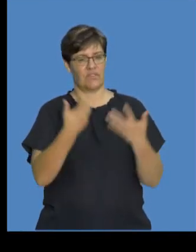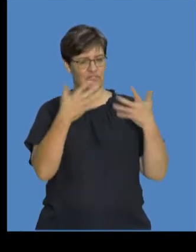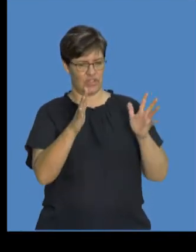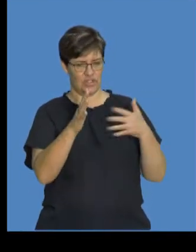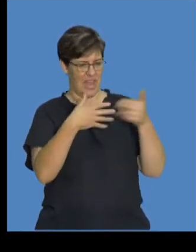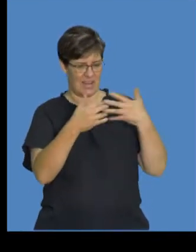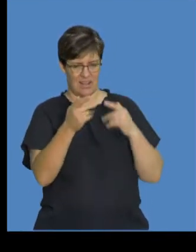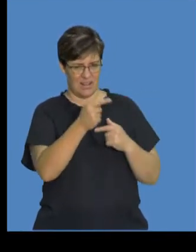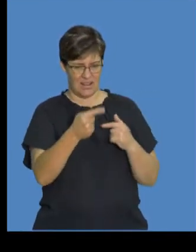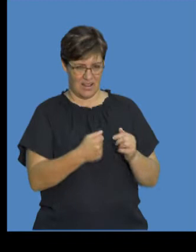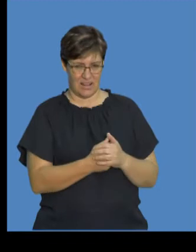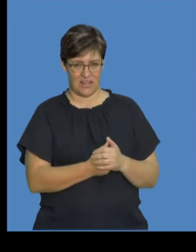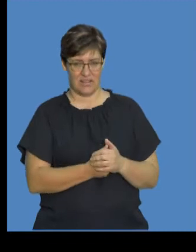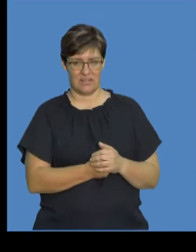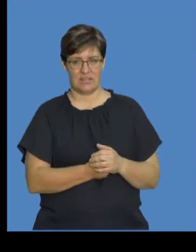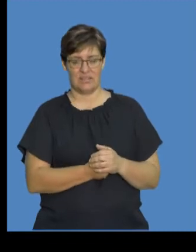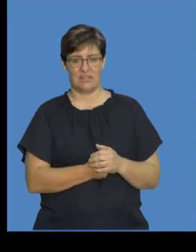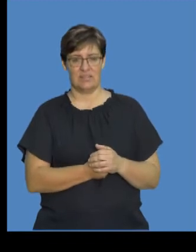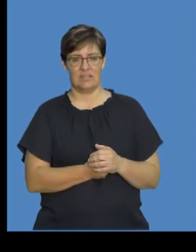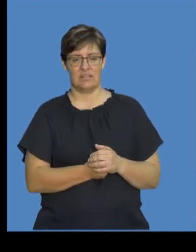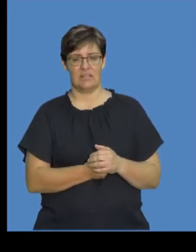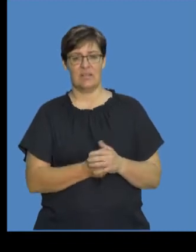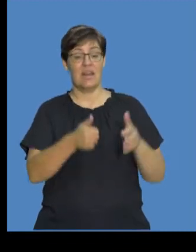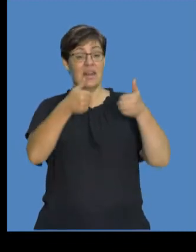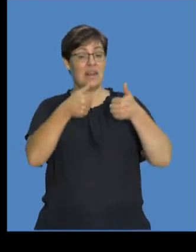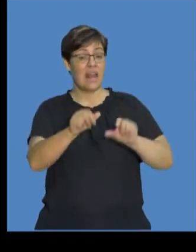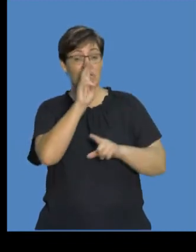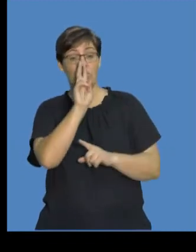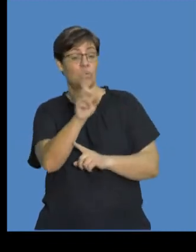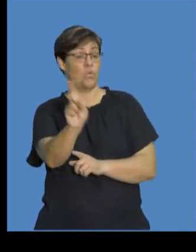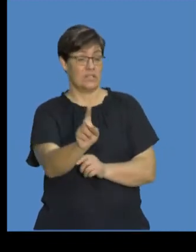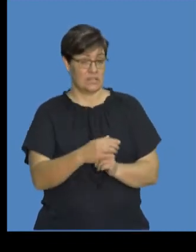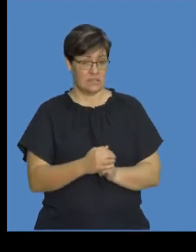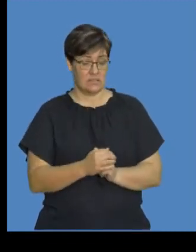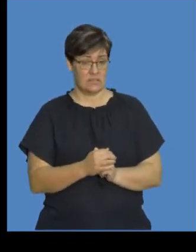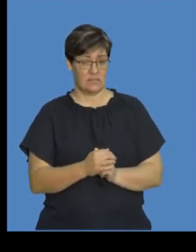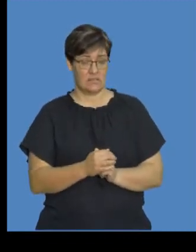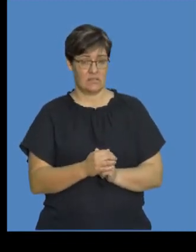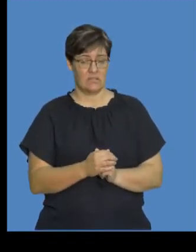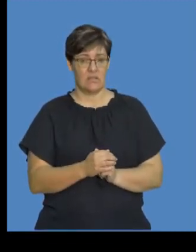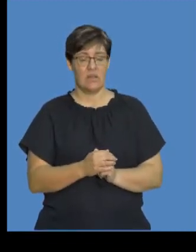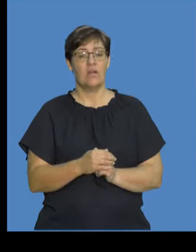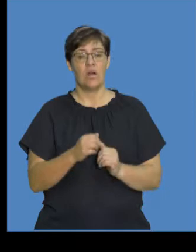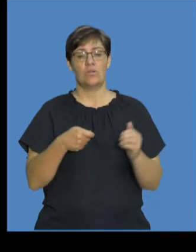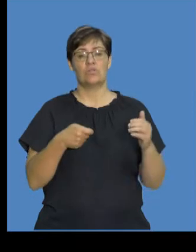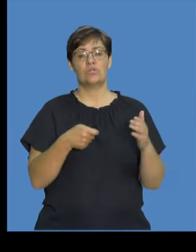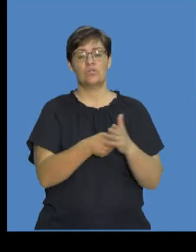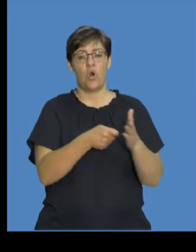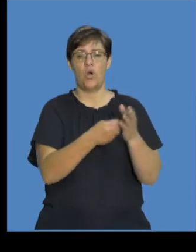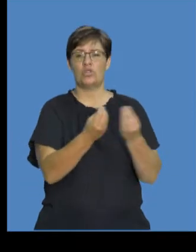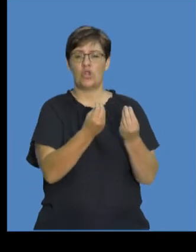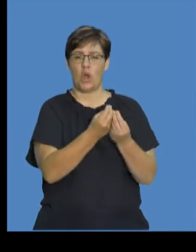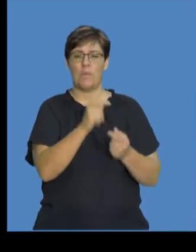we've dealt with all of these. Remember, these that had to deal with the finished goods. The next one that we look at is your consumable